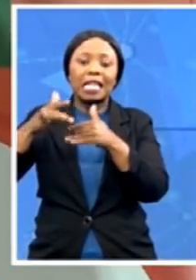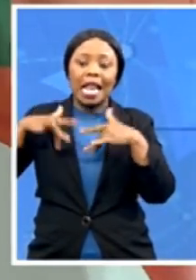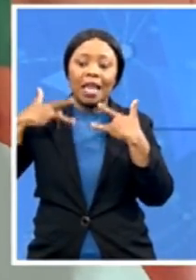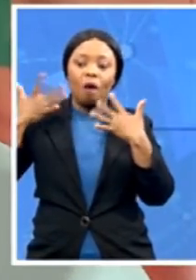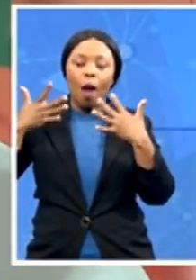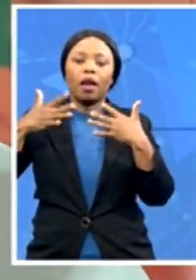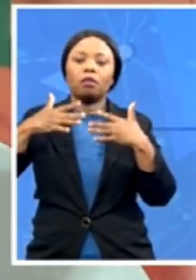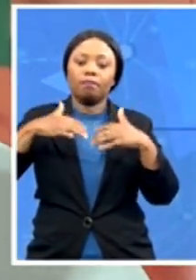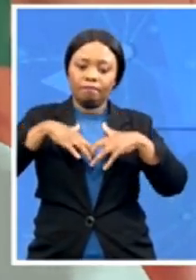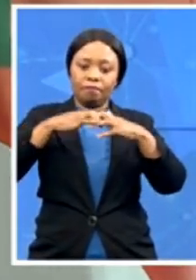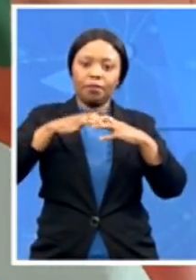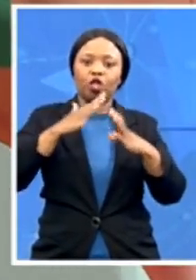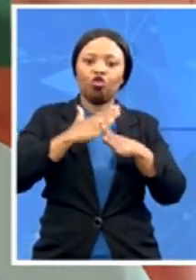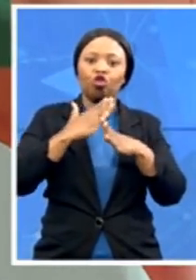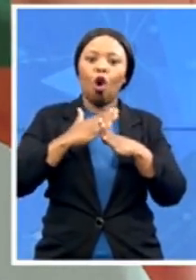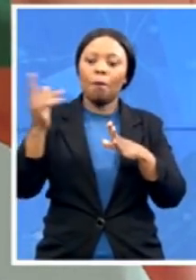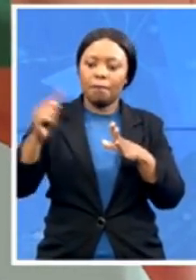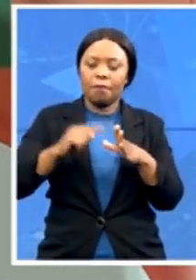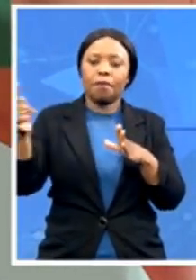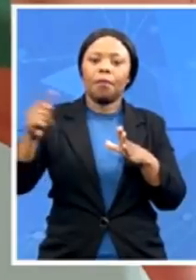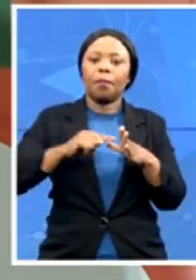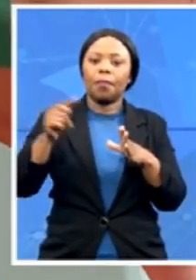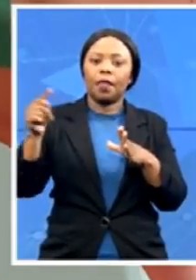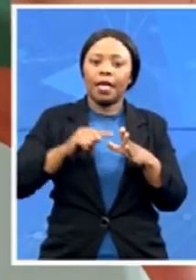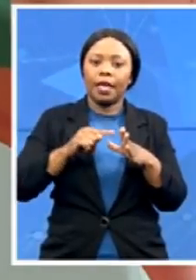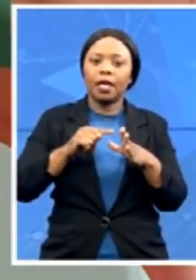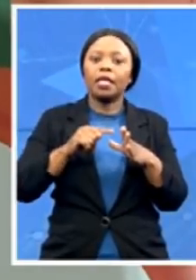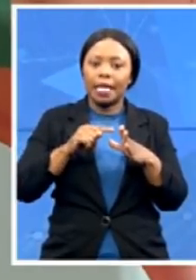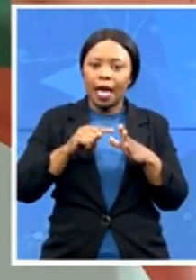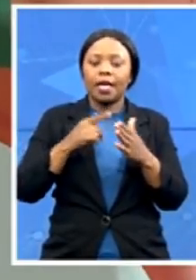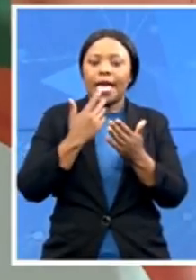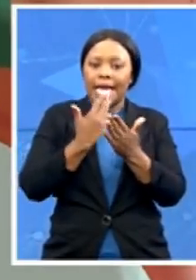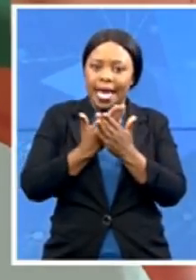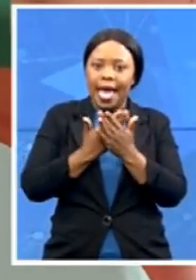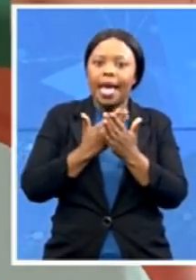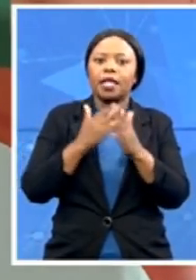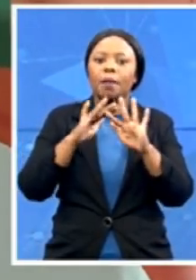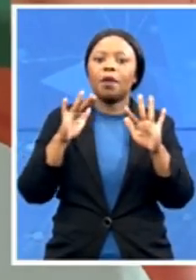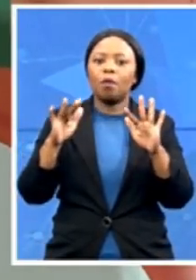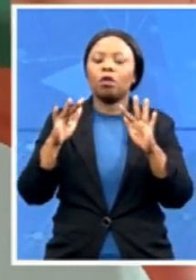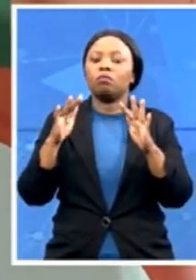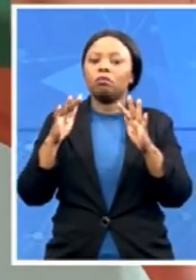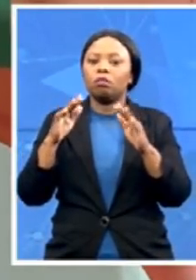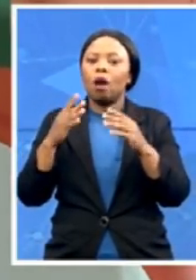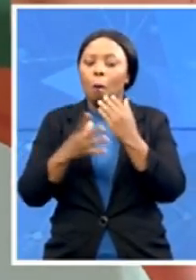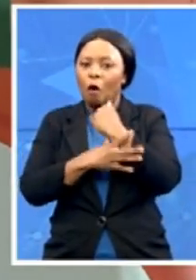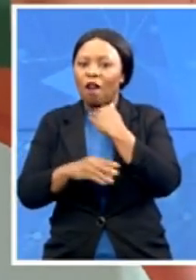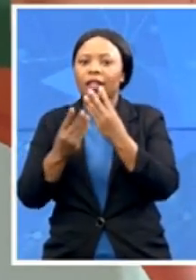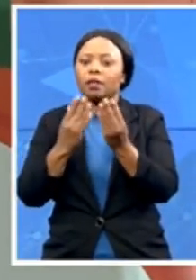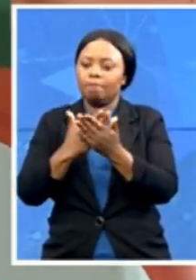come to have their dreams dashed. We believe, for instance, that